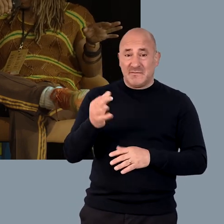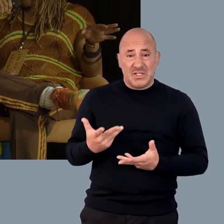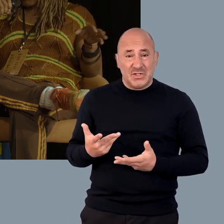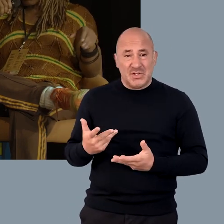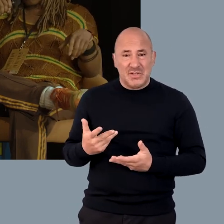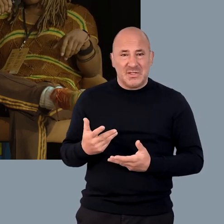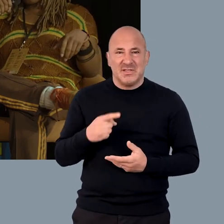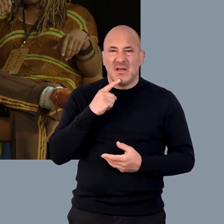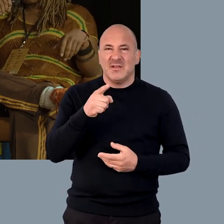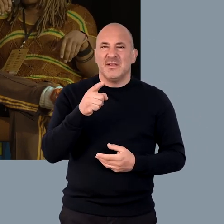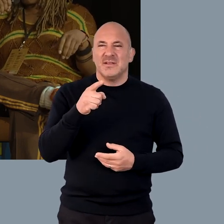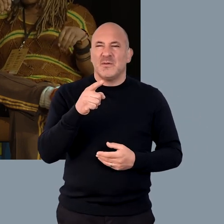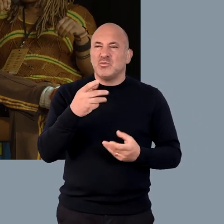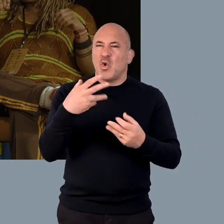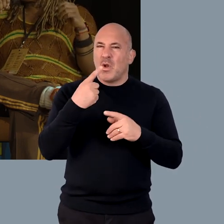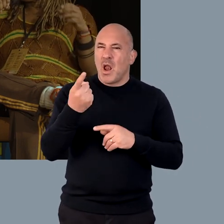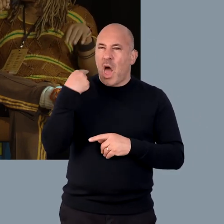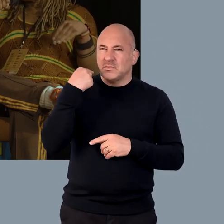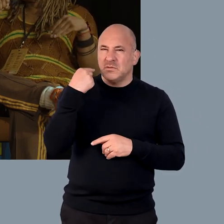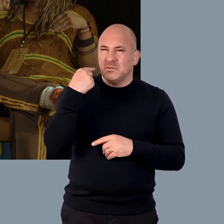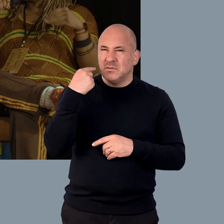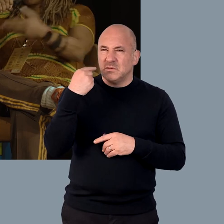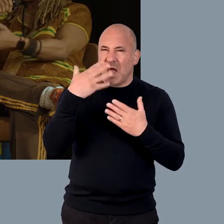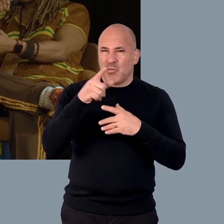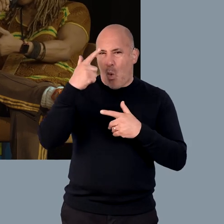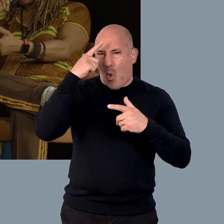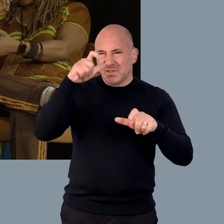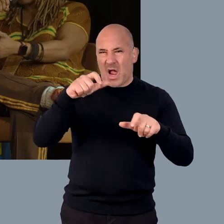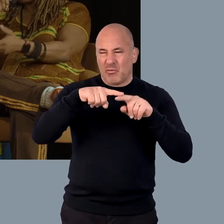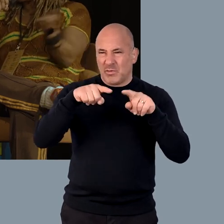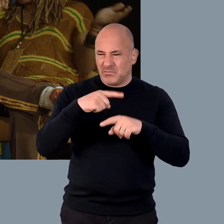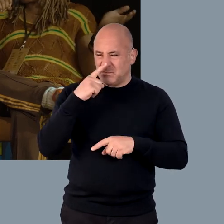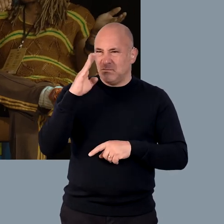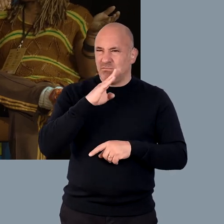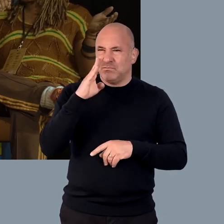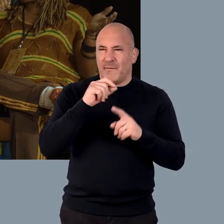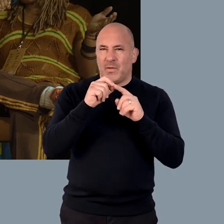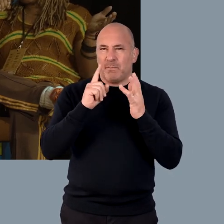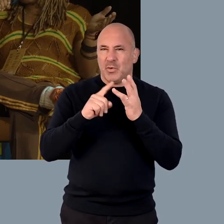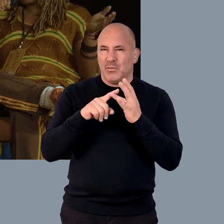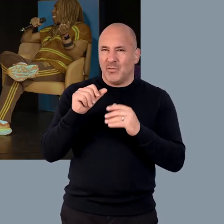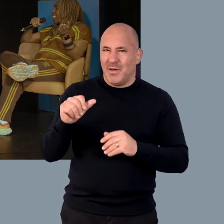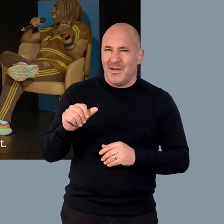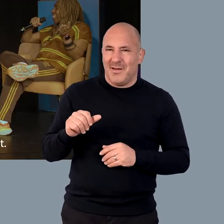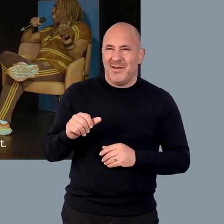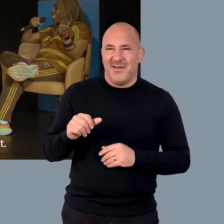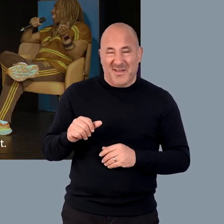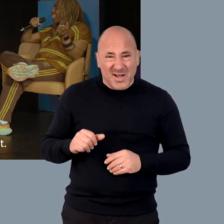so easy and The but the but you were saying last night your hotel room smelled of poo